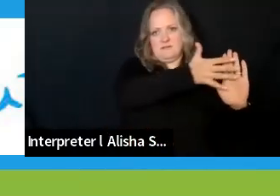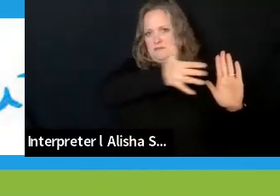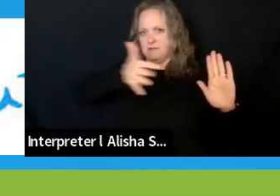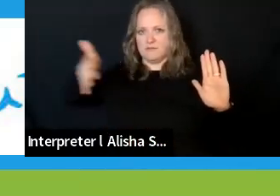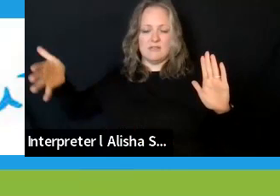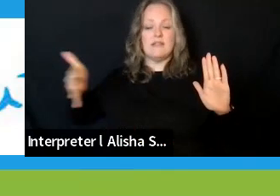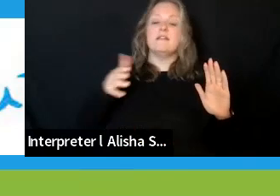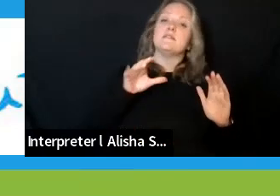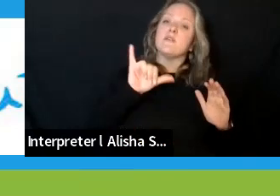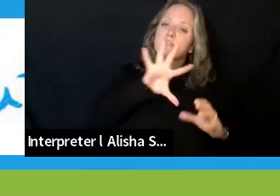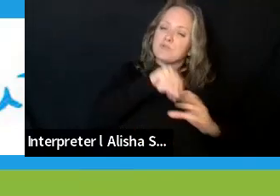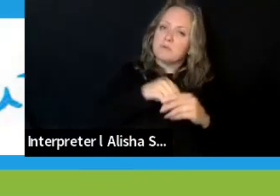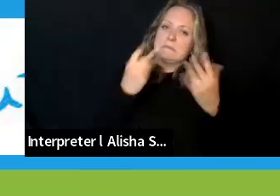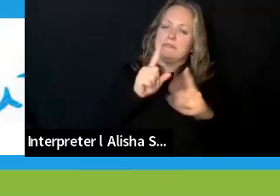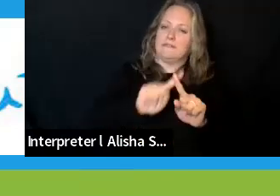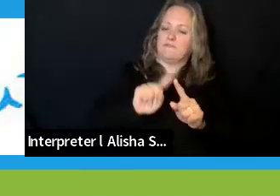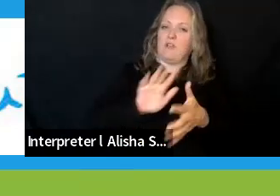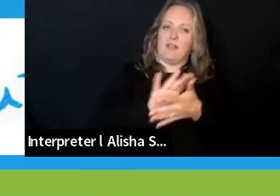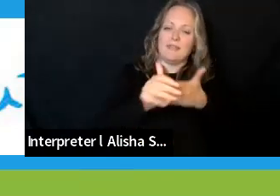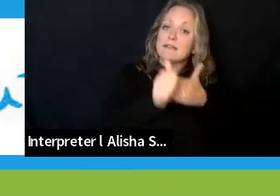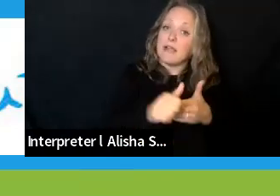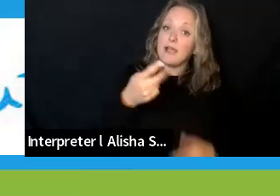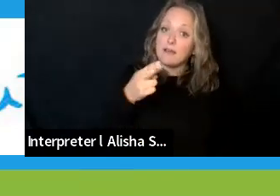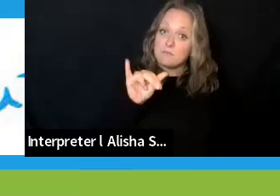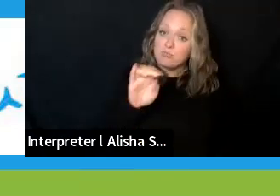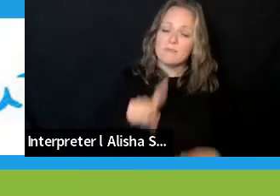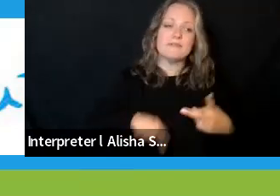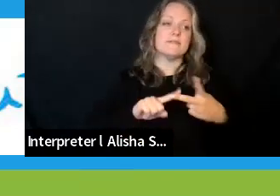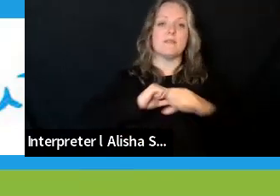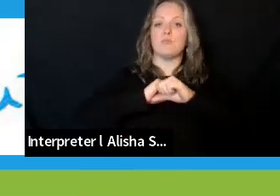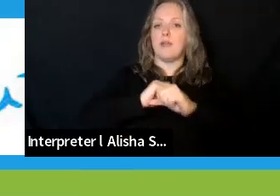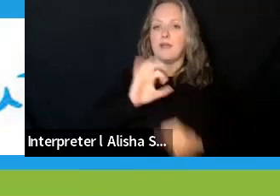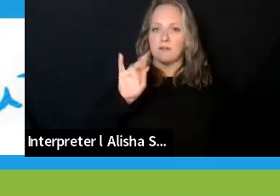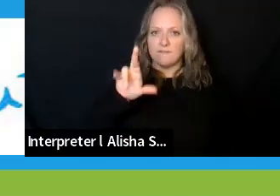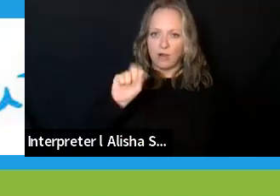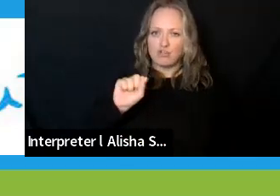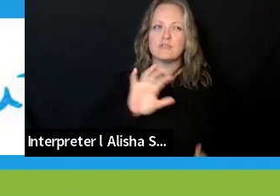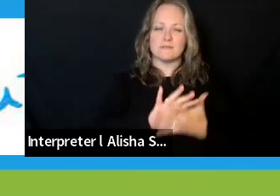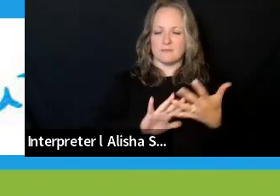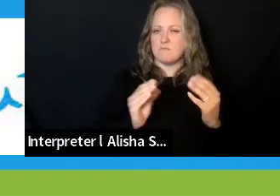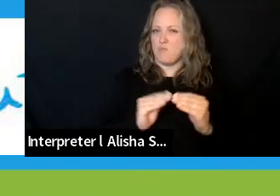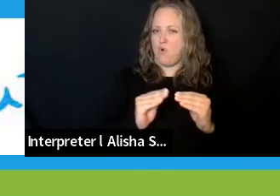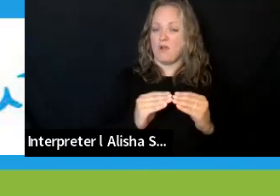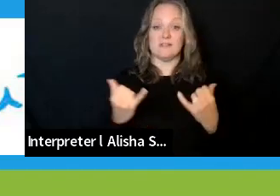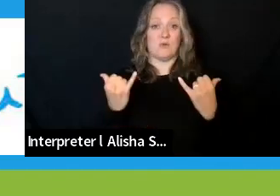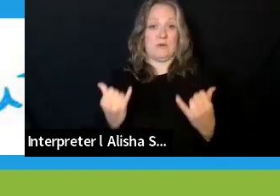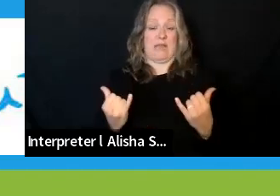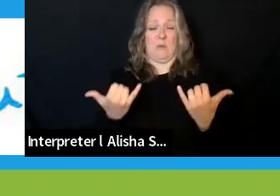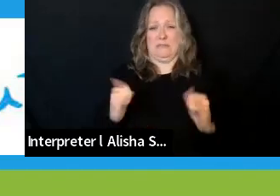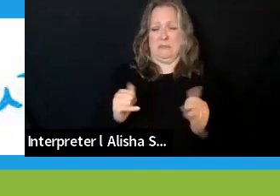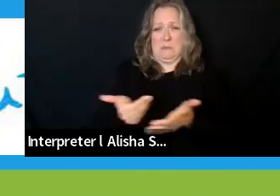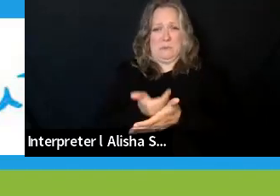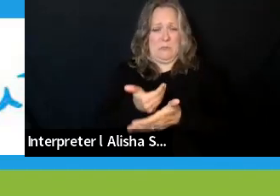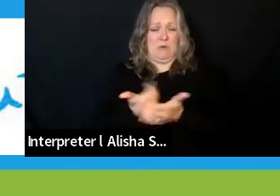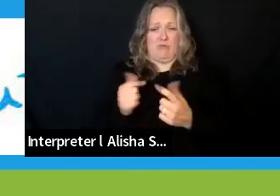experiences, the guiding premises, and the protective factors as well. And so now we are in the early stages of developing a